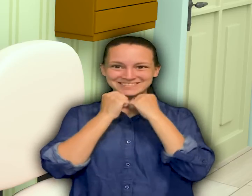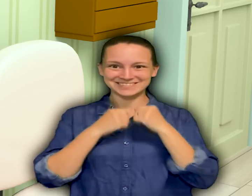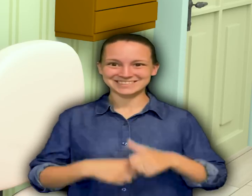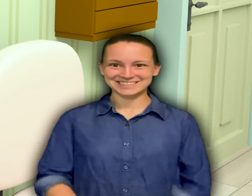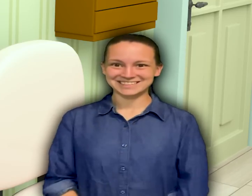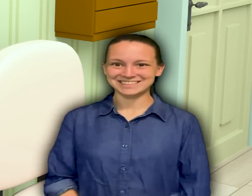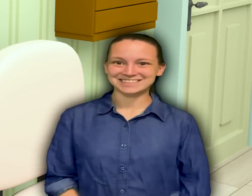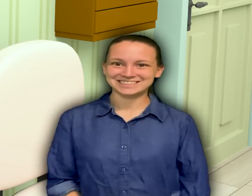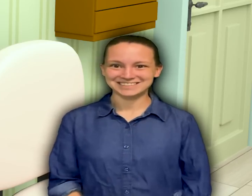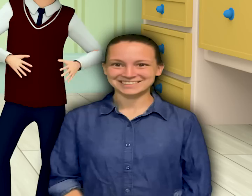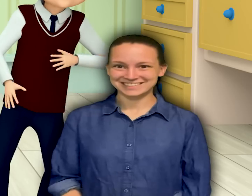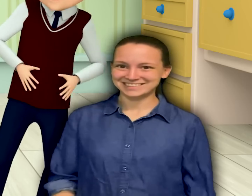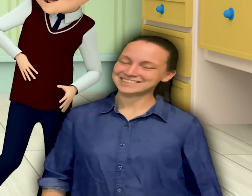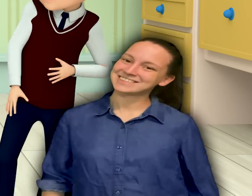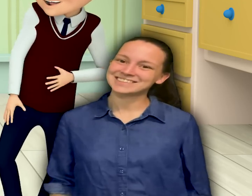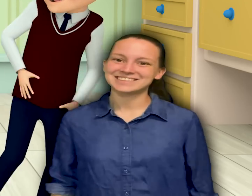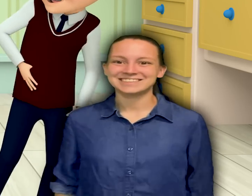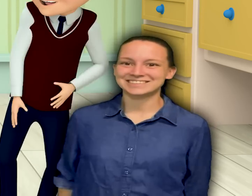doctors really care